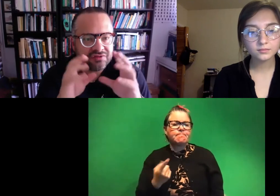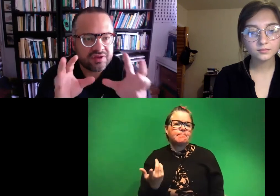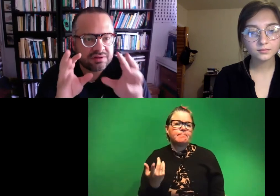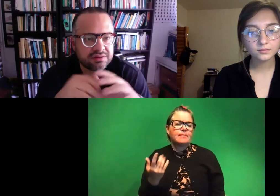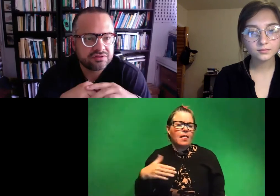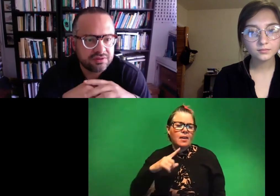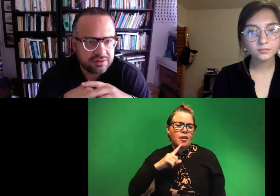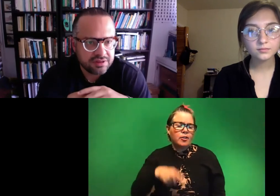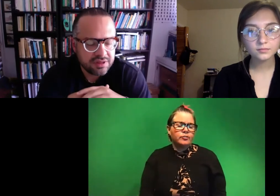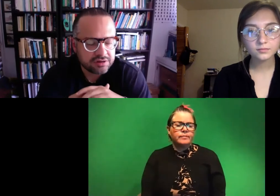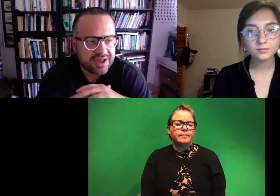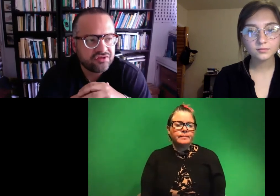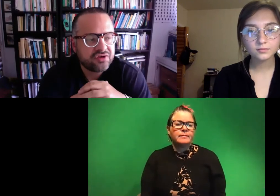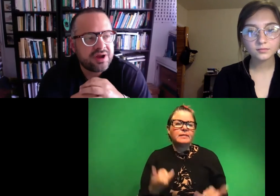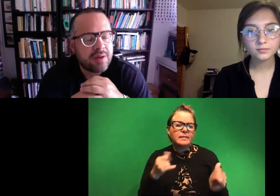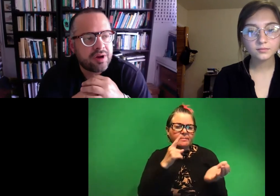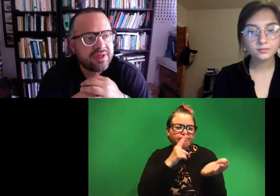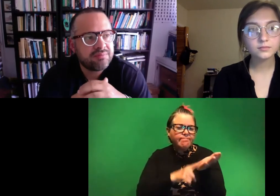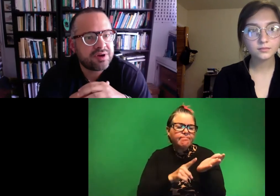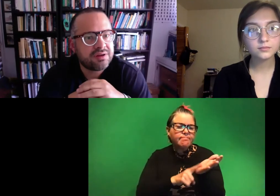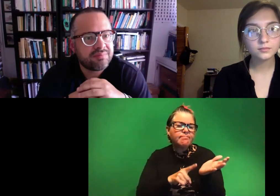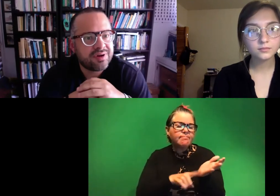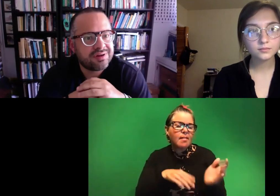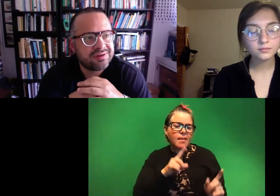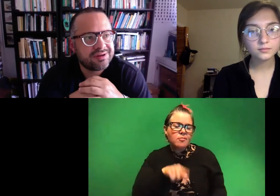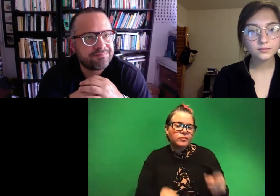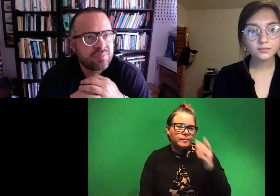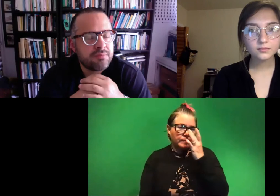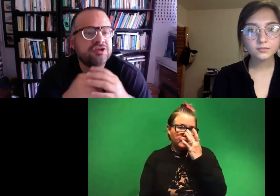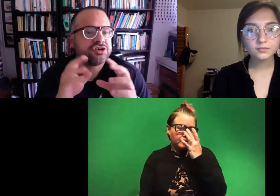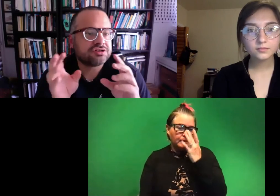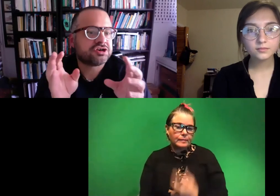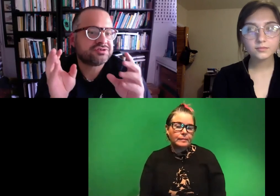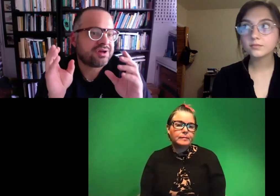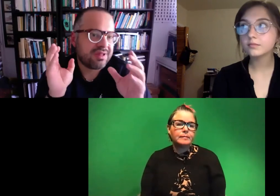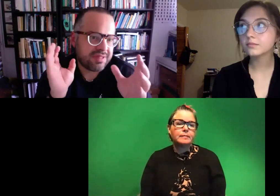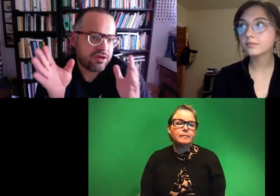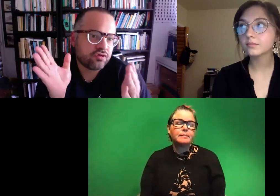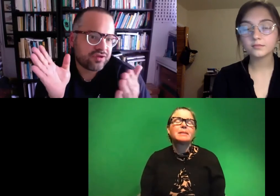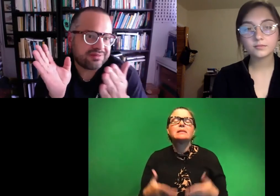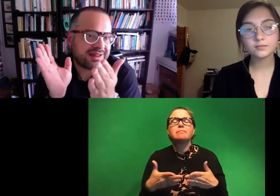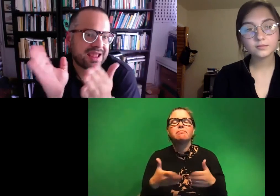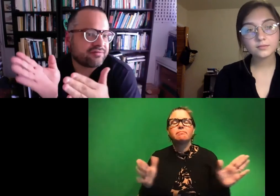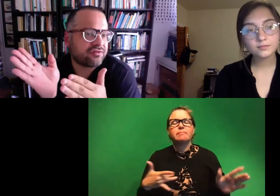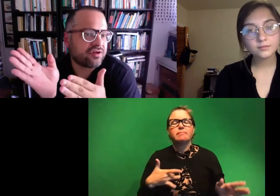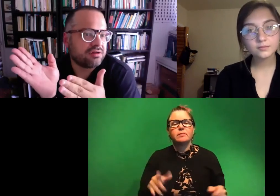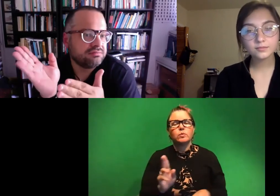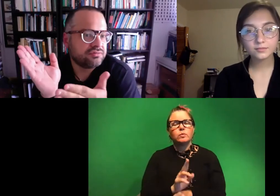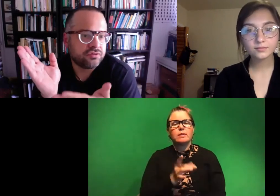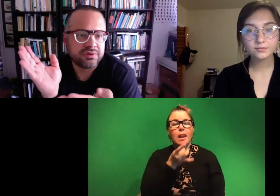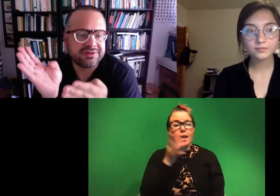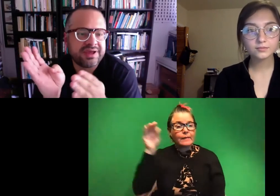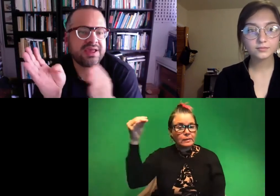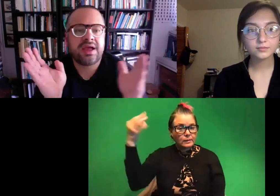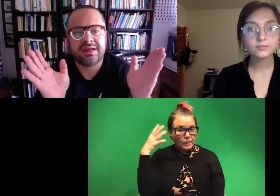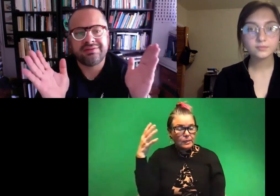are still not answered about that, but in general terms, they use the light of the sun